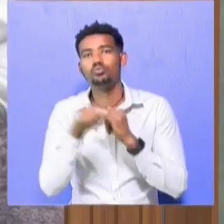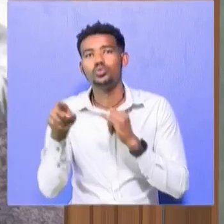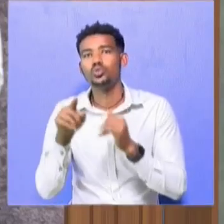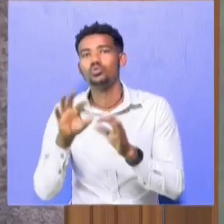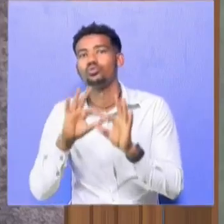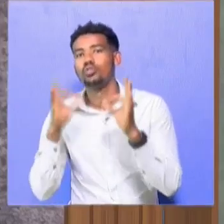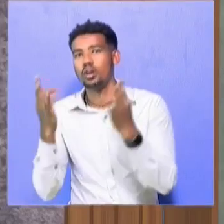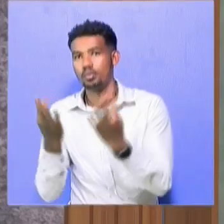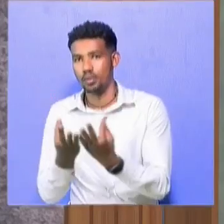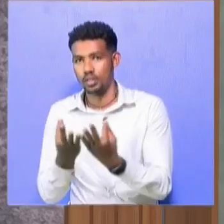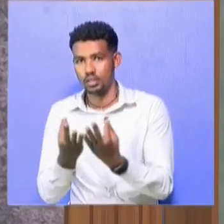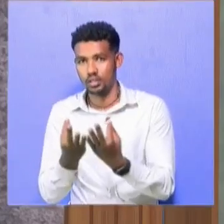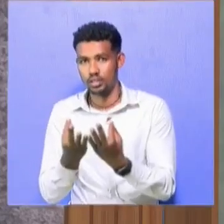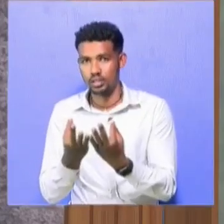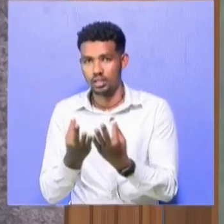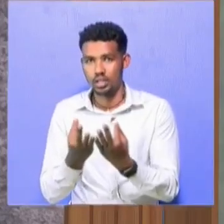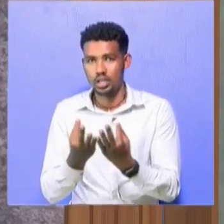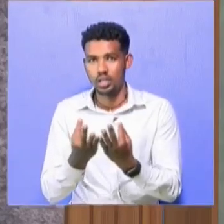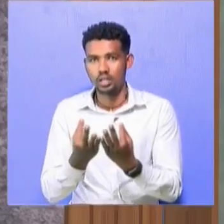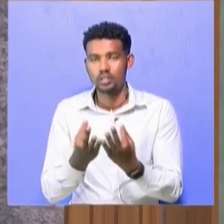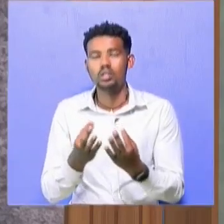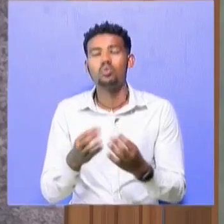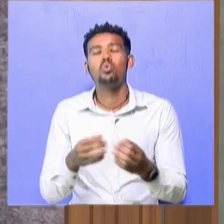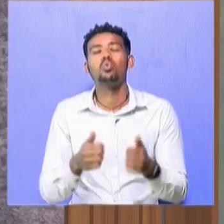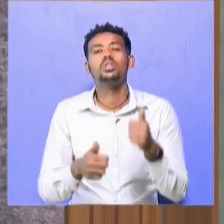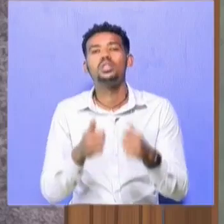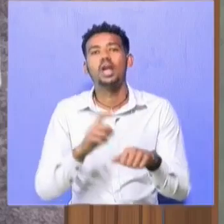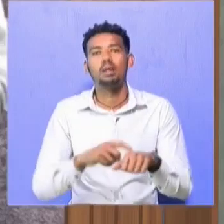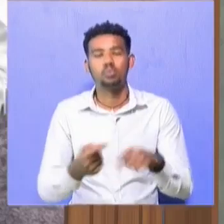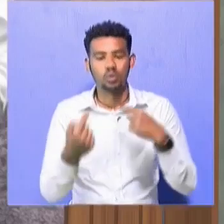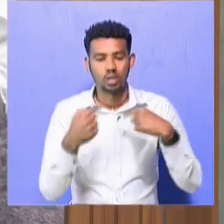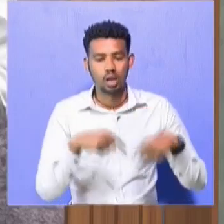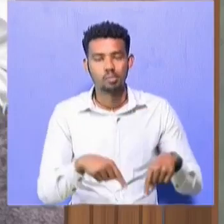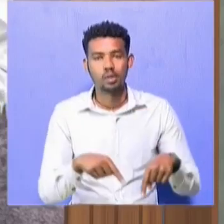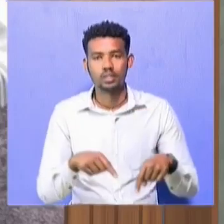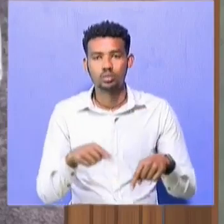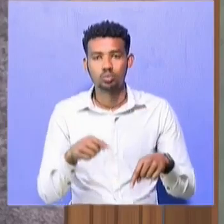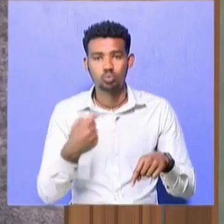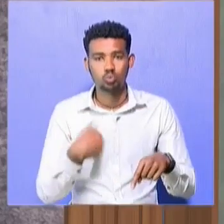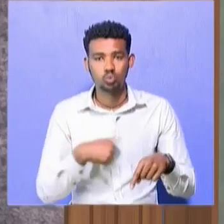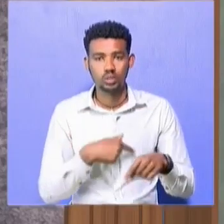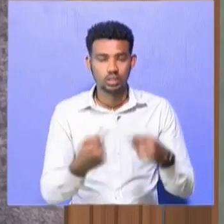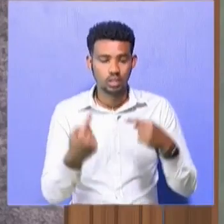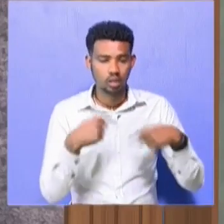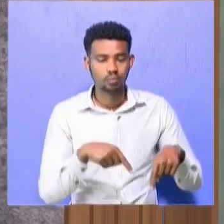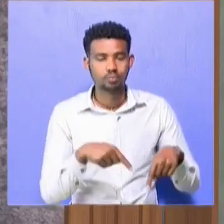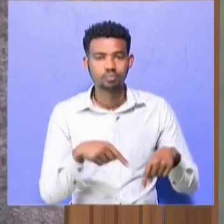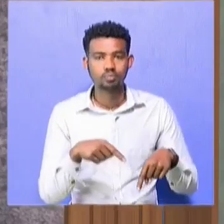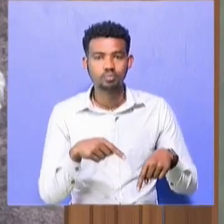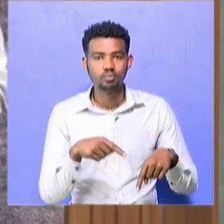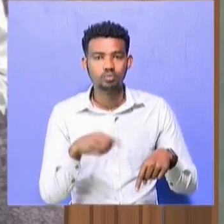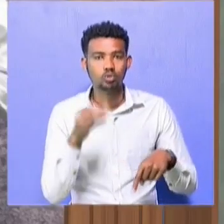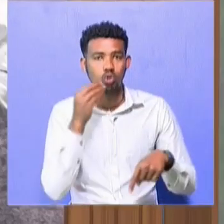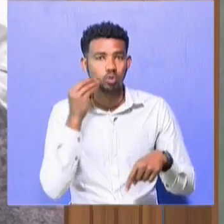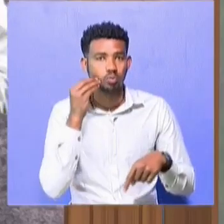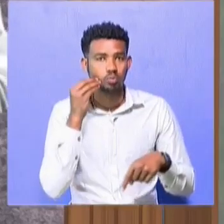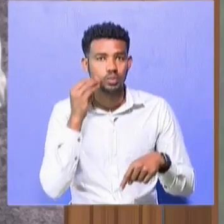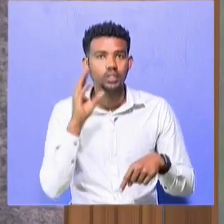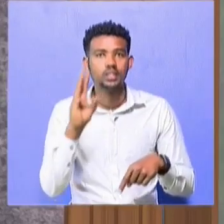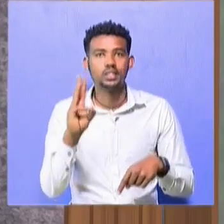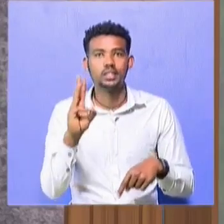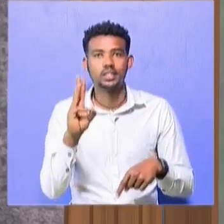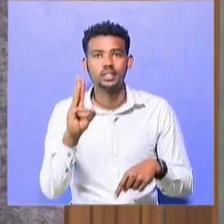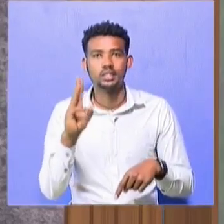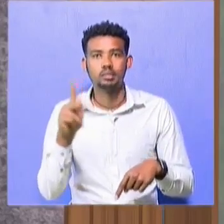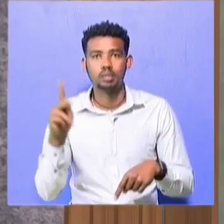at what time will you come back. We will come back at home at 6 p.m. local time. So